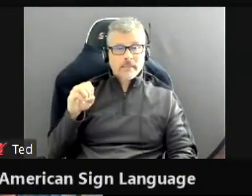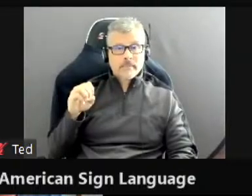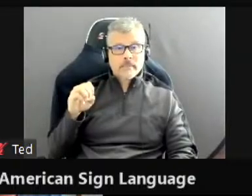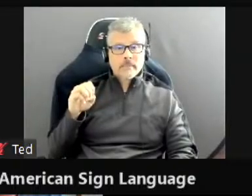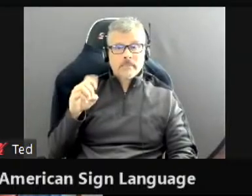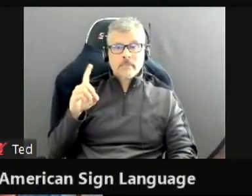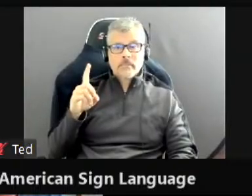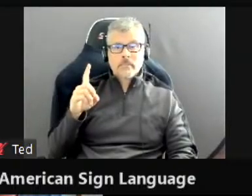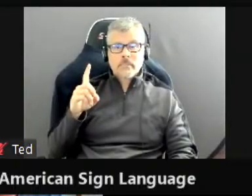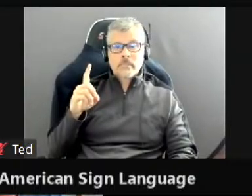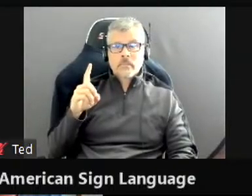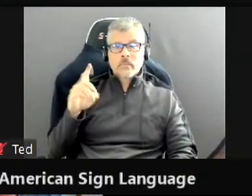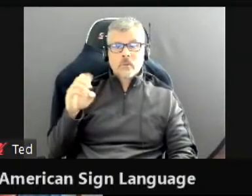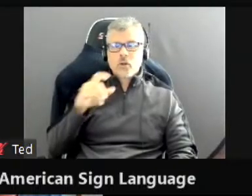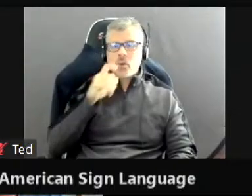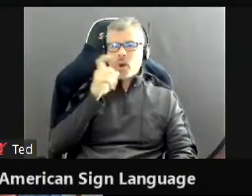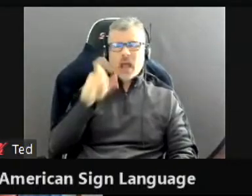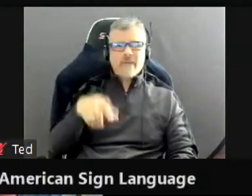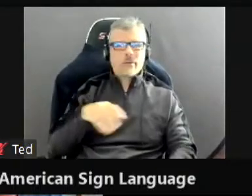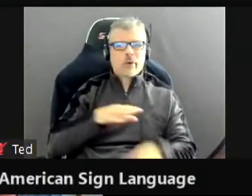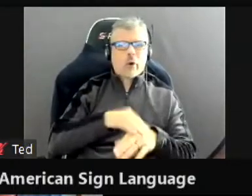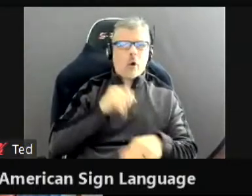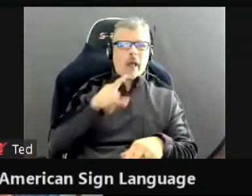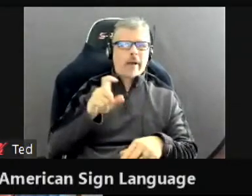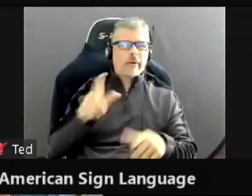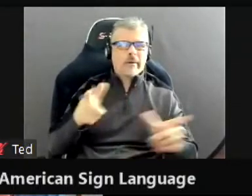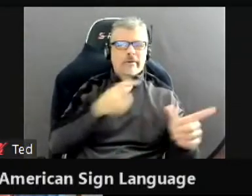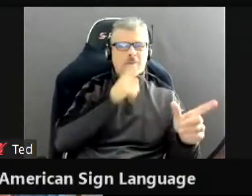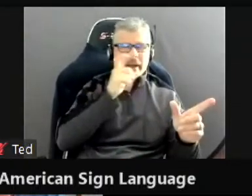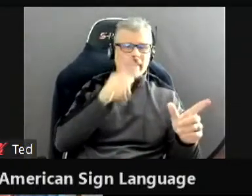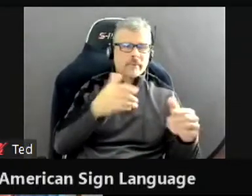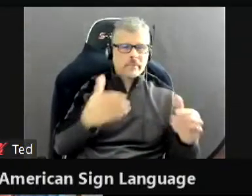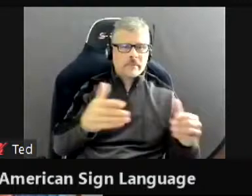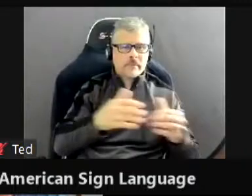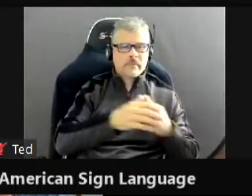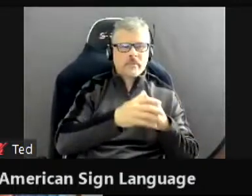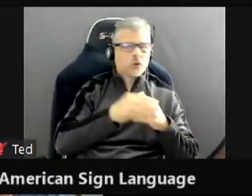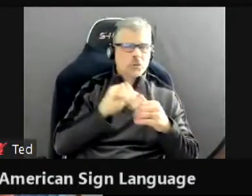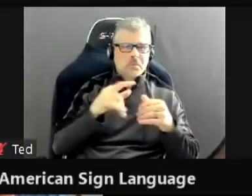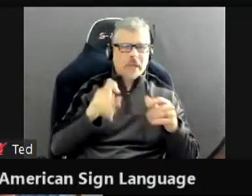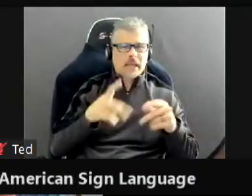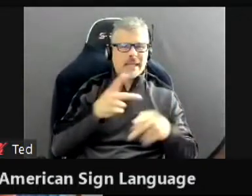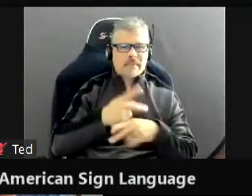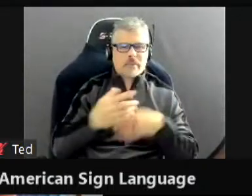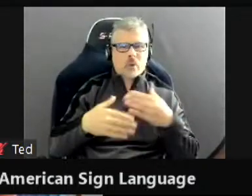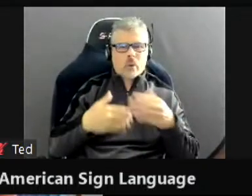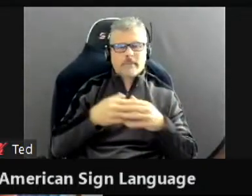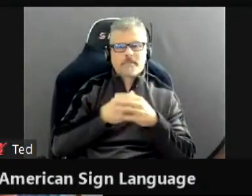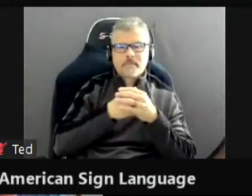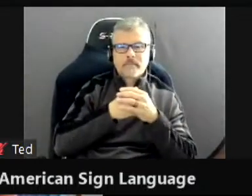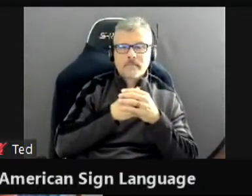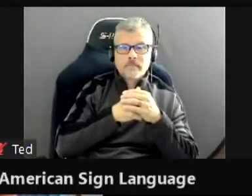And you don't have to wait for me to call on you. Just, unmute. Keep it moving. Okay.